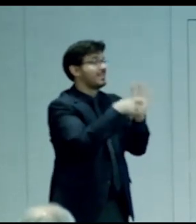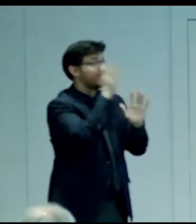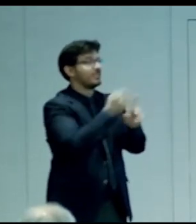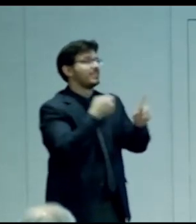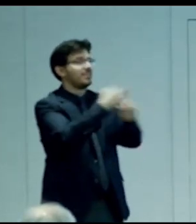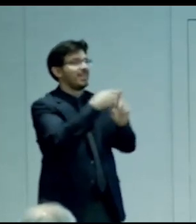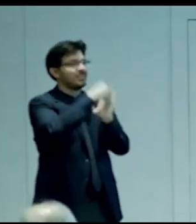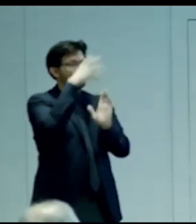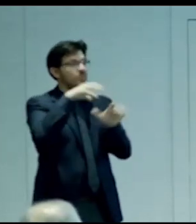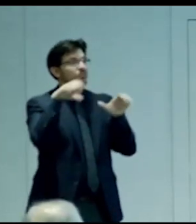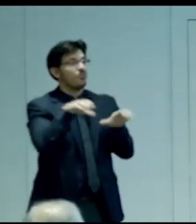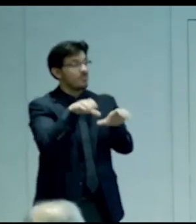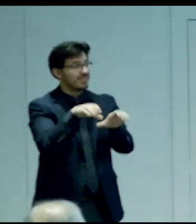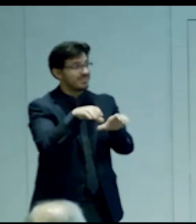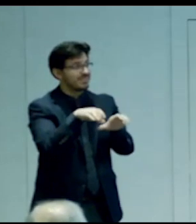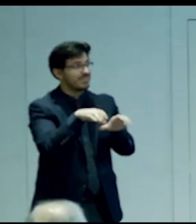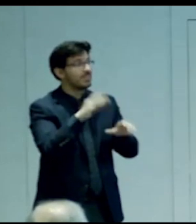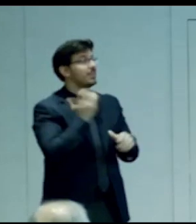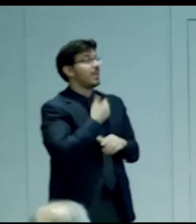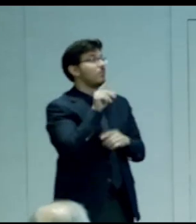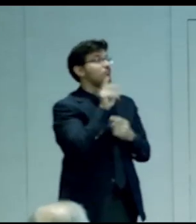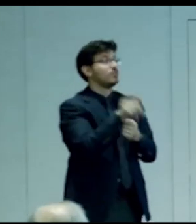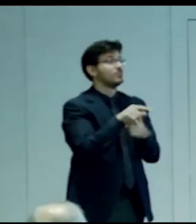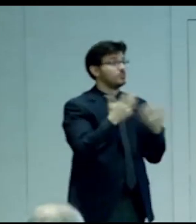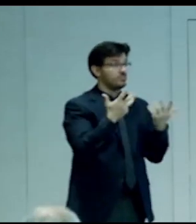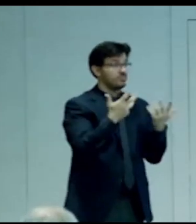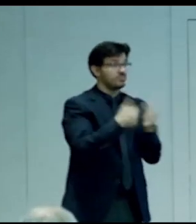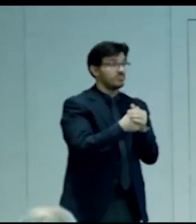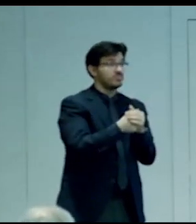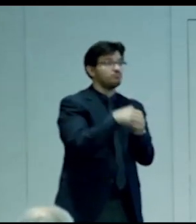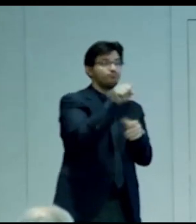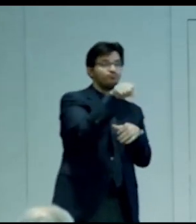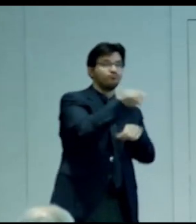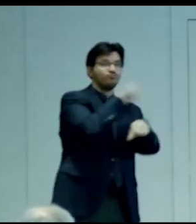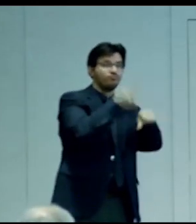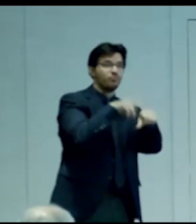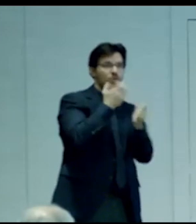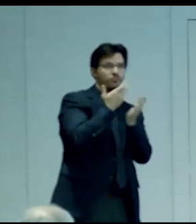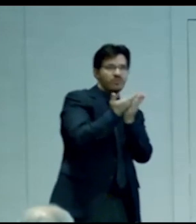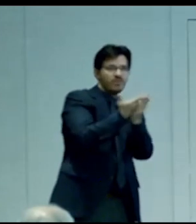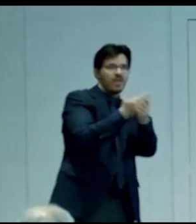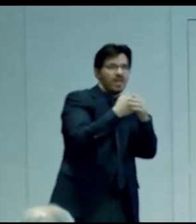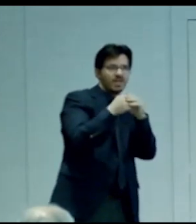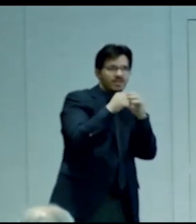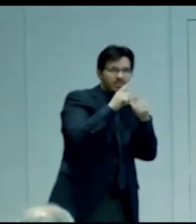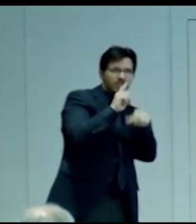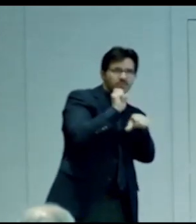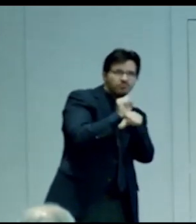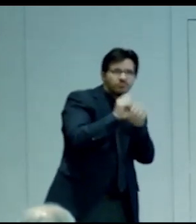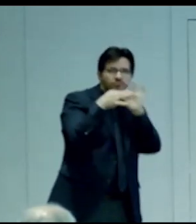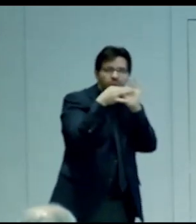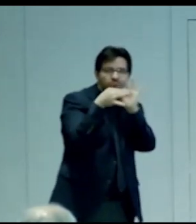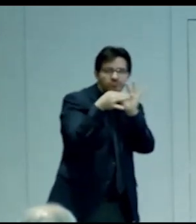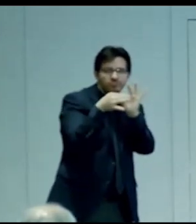performance. And the question we're asking here is not only to verify that linkage, but also to